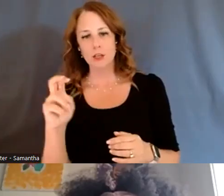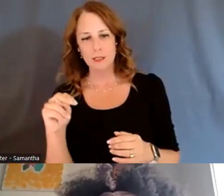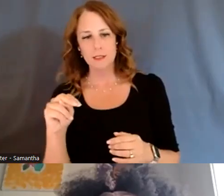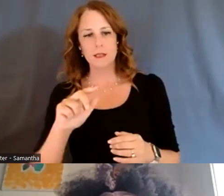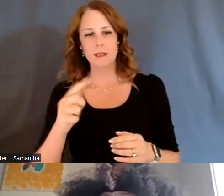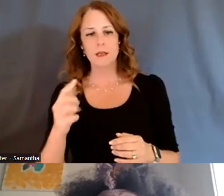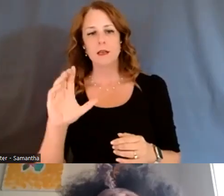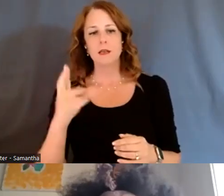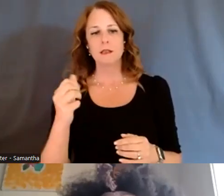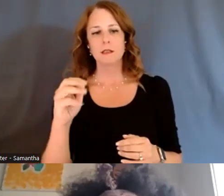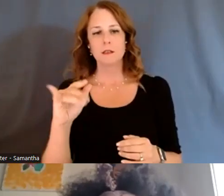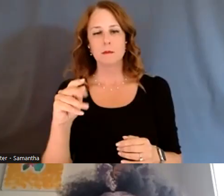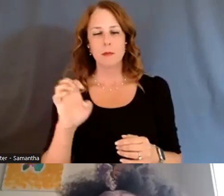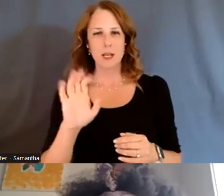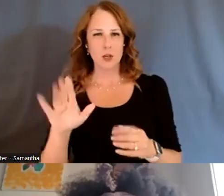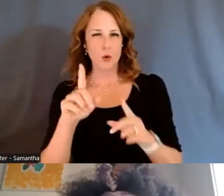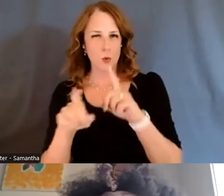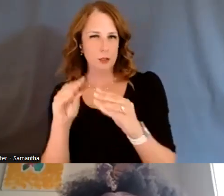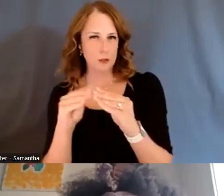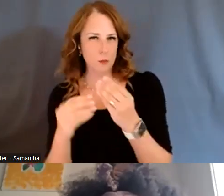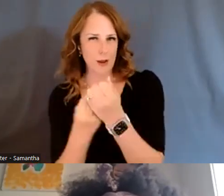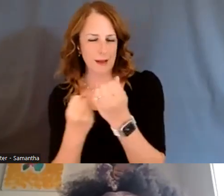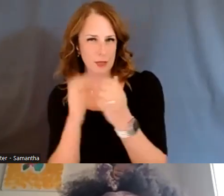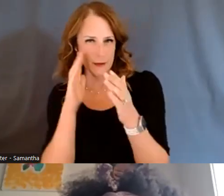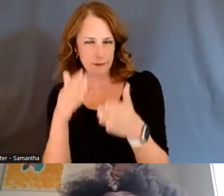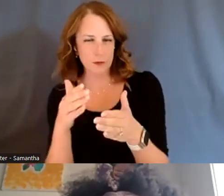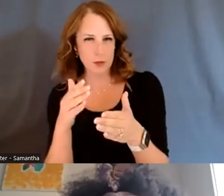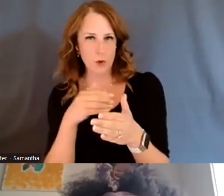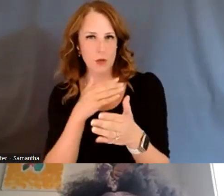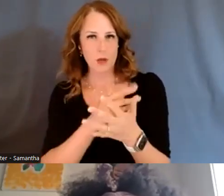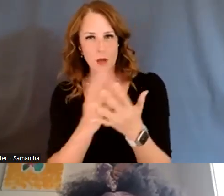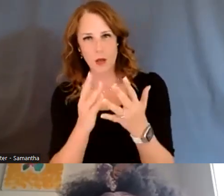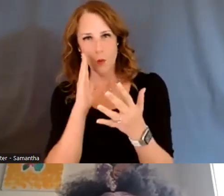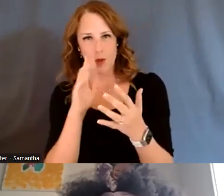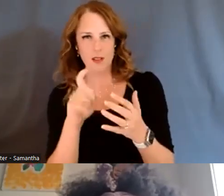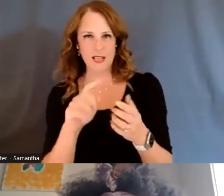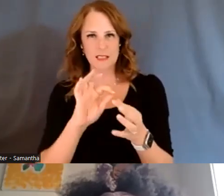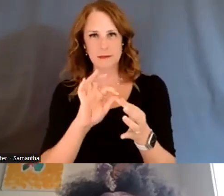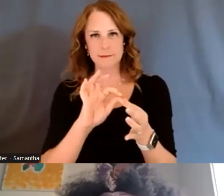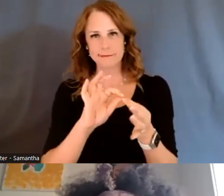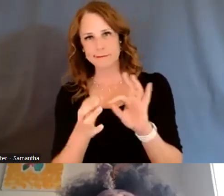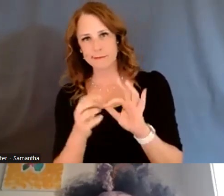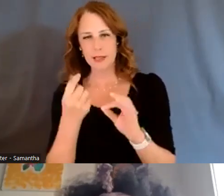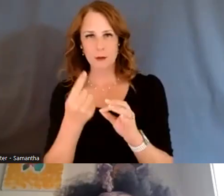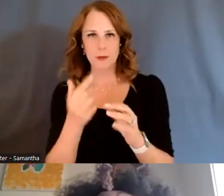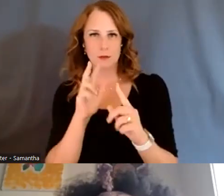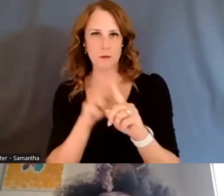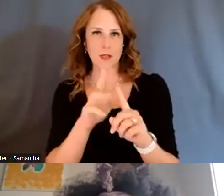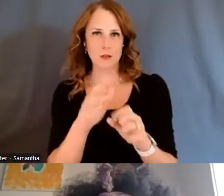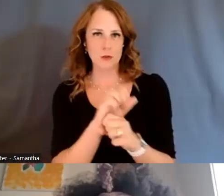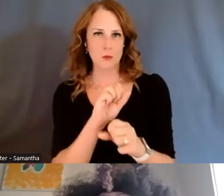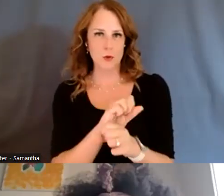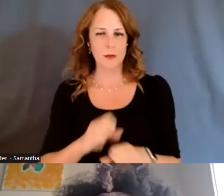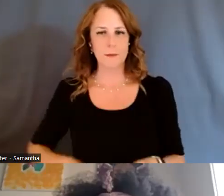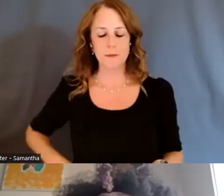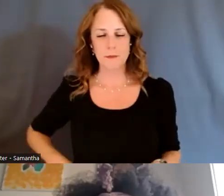more specific to advocate work. So when we get to you, I'll give you your question in a way that it's phrased so it's applicable to the work that you do. If